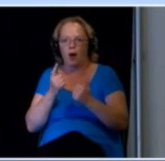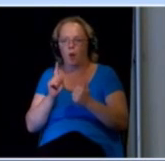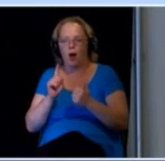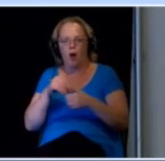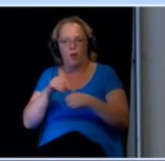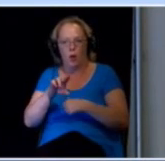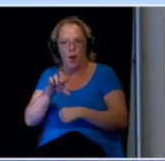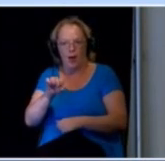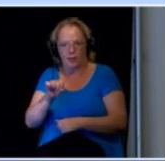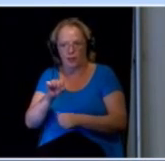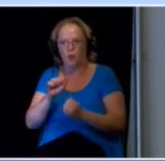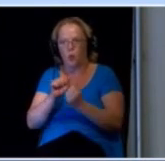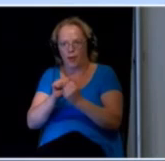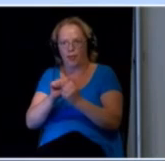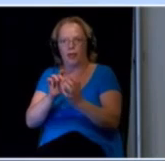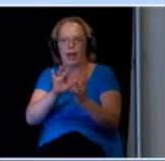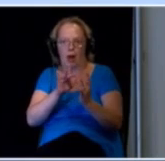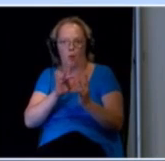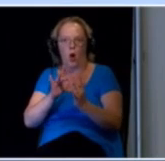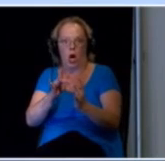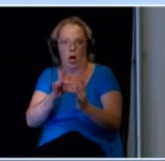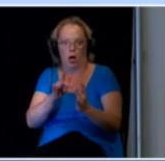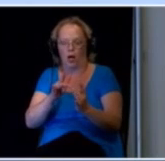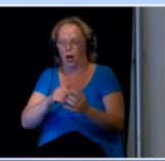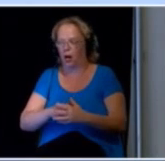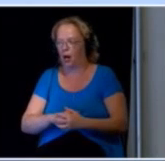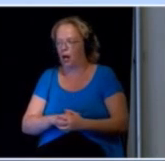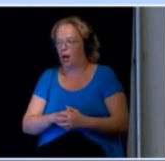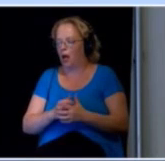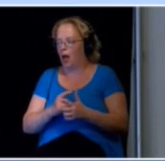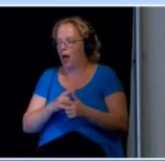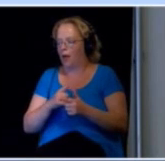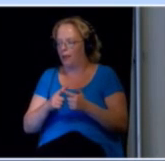to sort of next year.